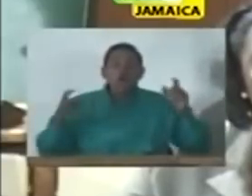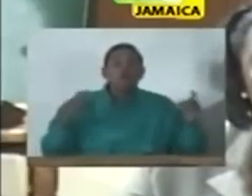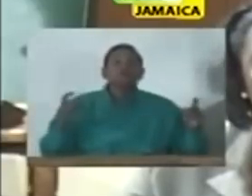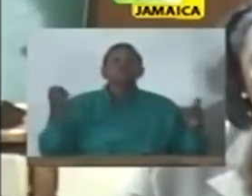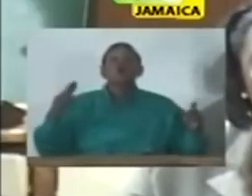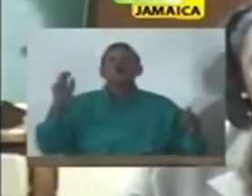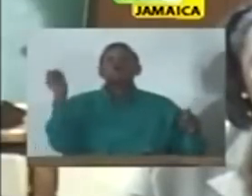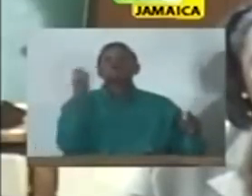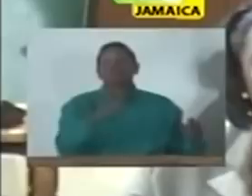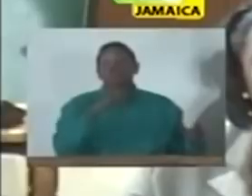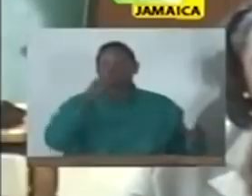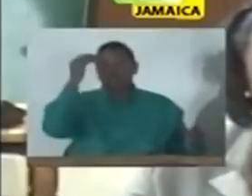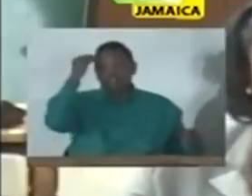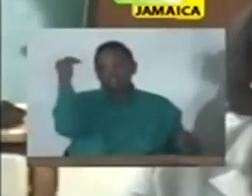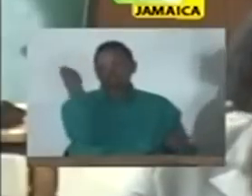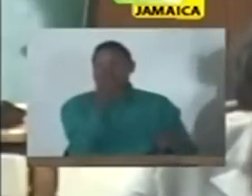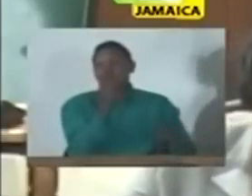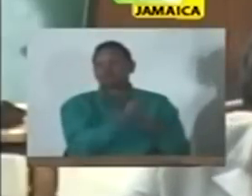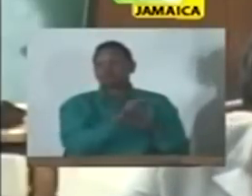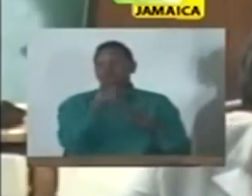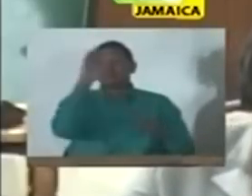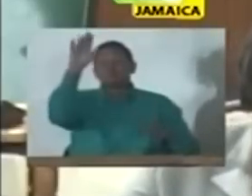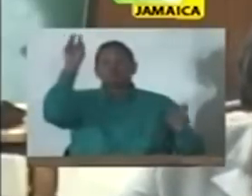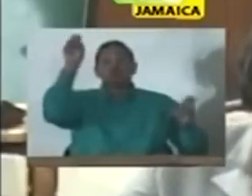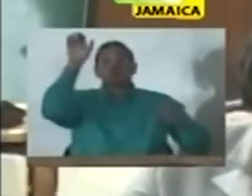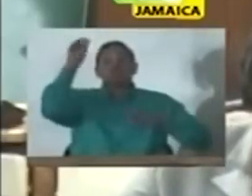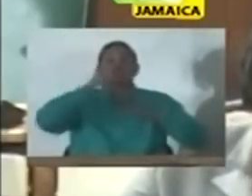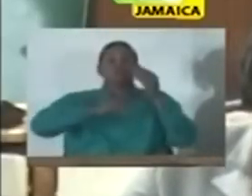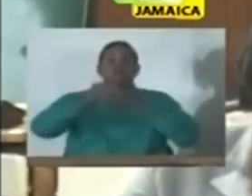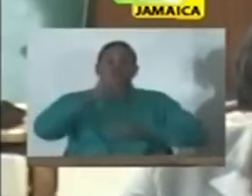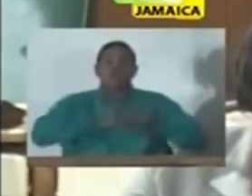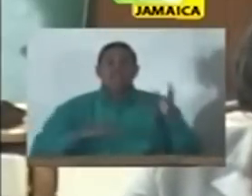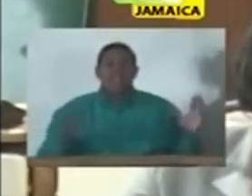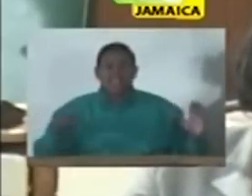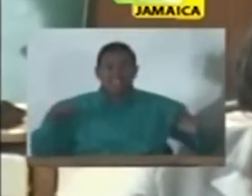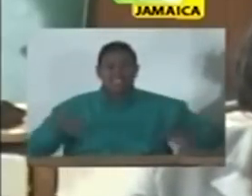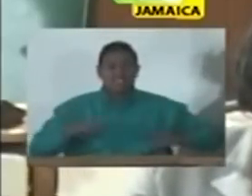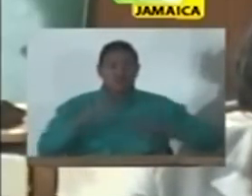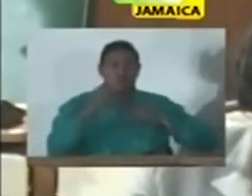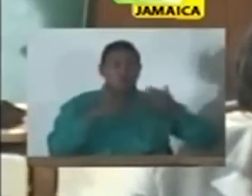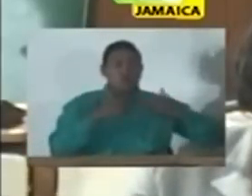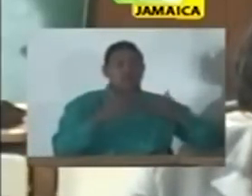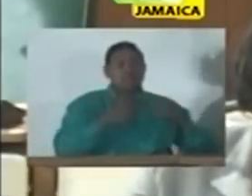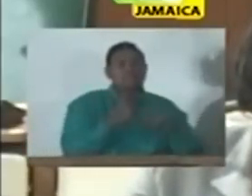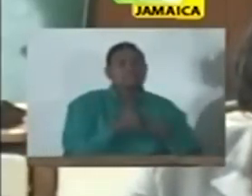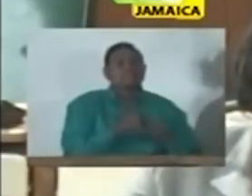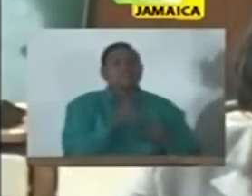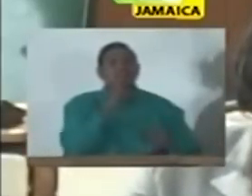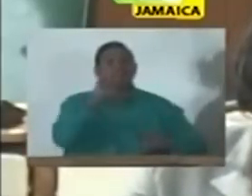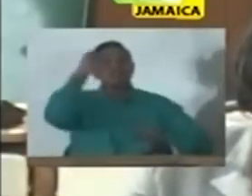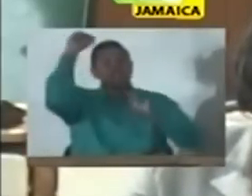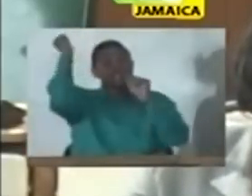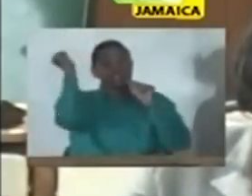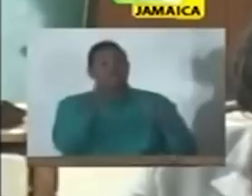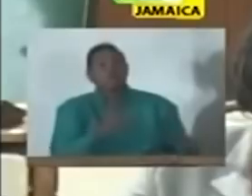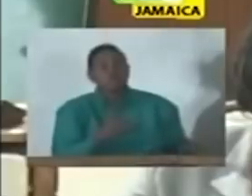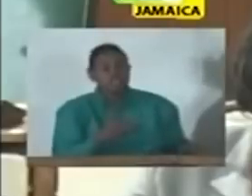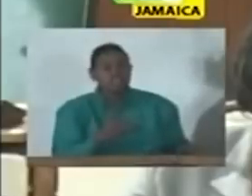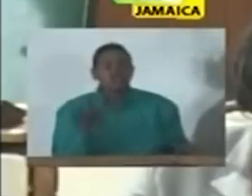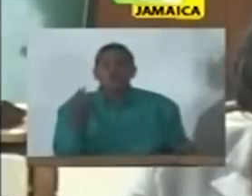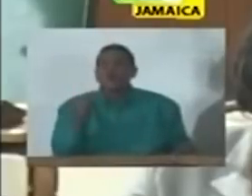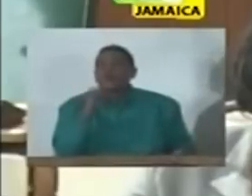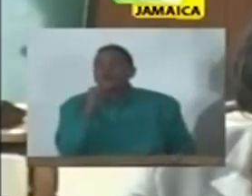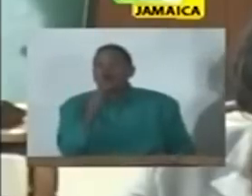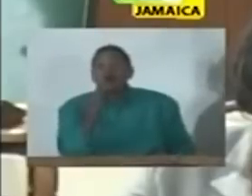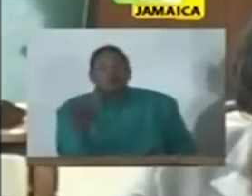brought to the attention of the Ministry of Foreign Affairs and Foreign Trade. This is whether there is a deportation at hand or